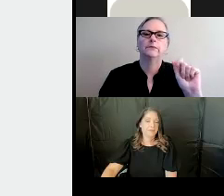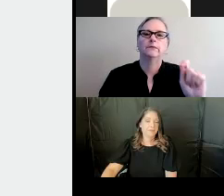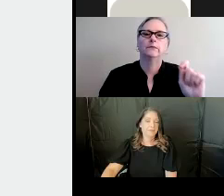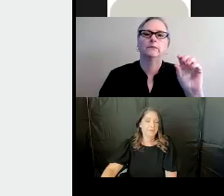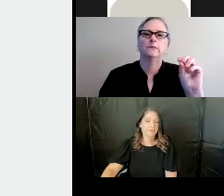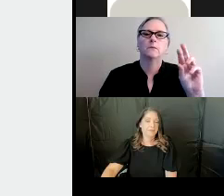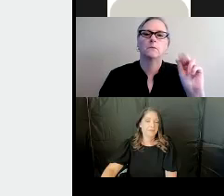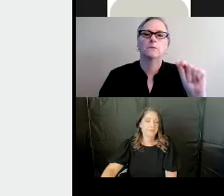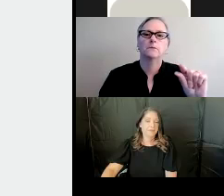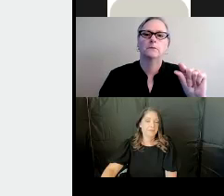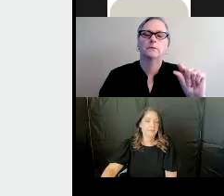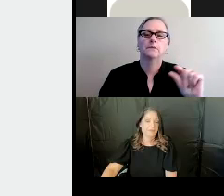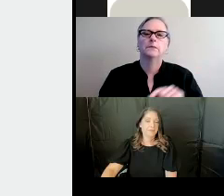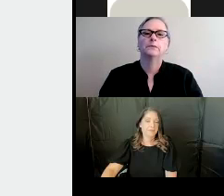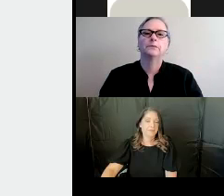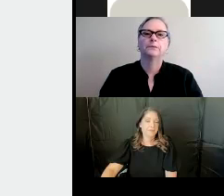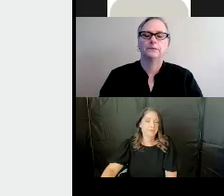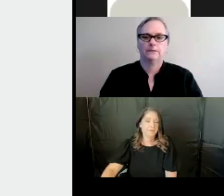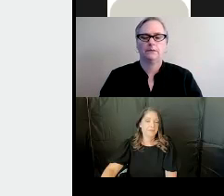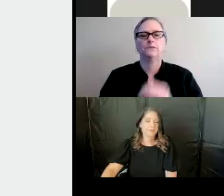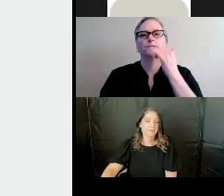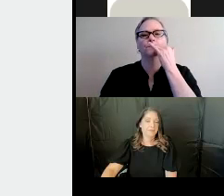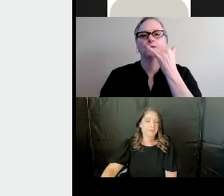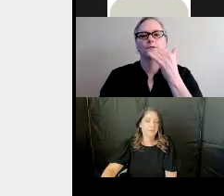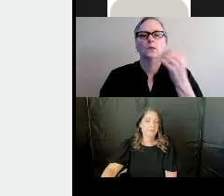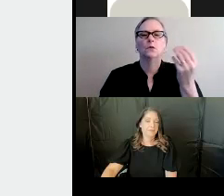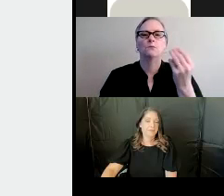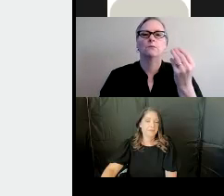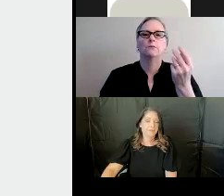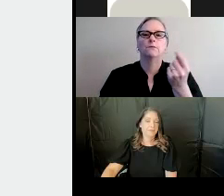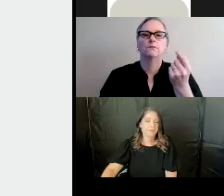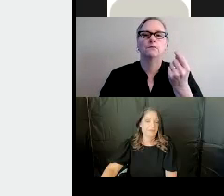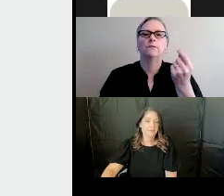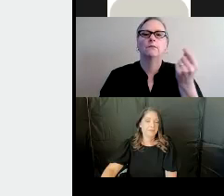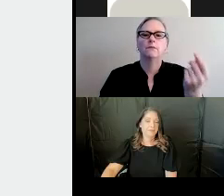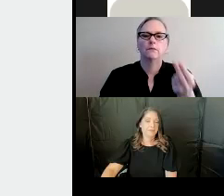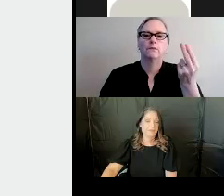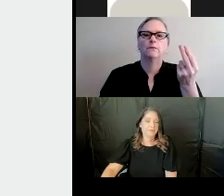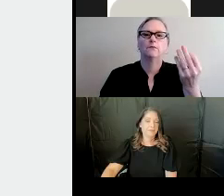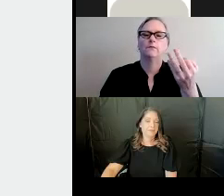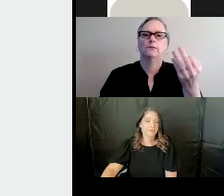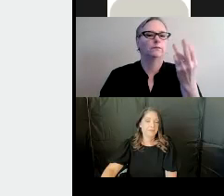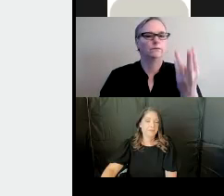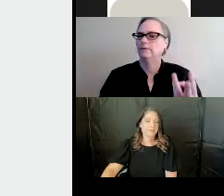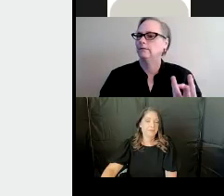ca.org. And you can call Monday, Tuesday, Thursday, and Friday.